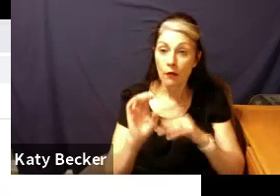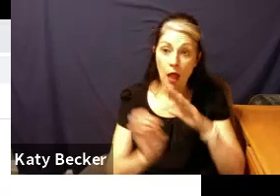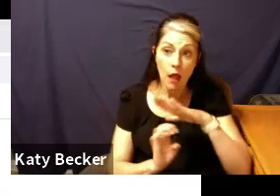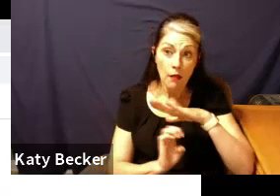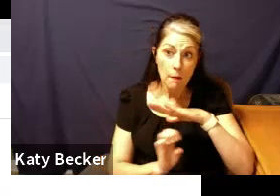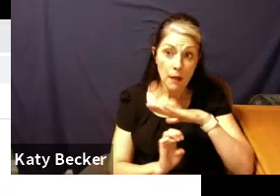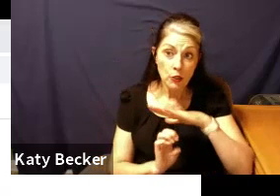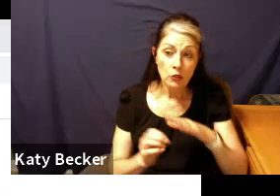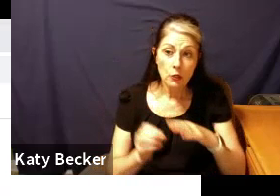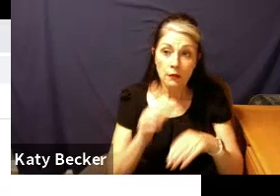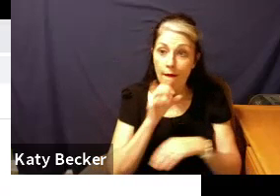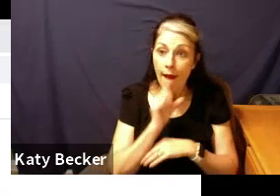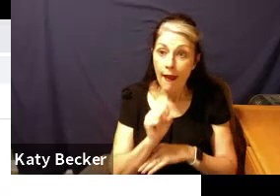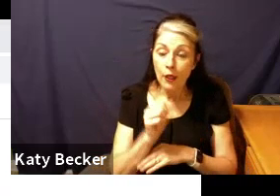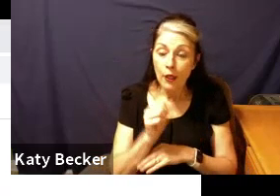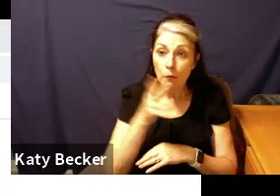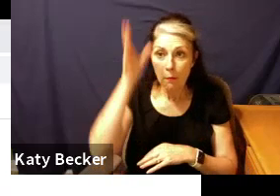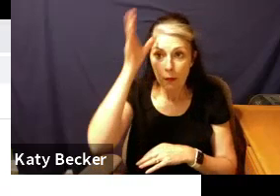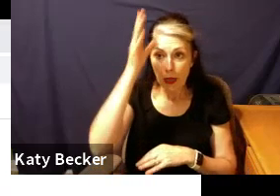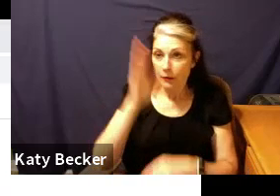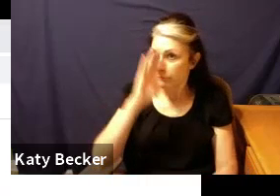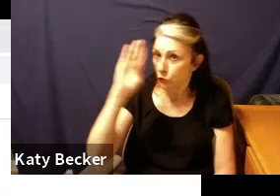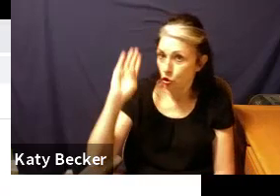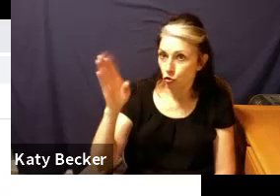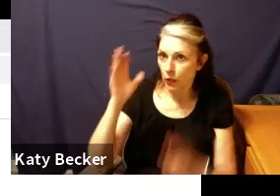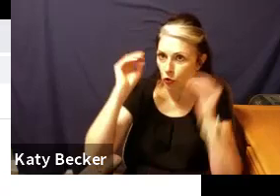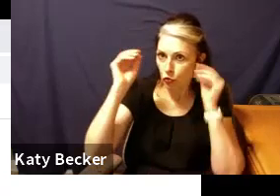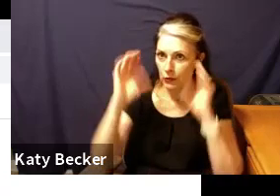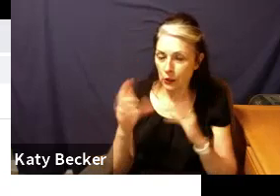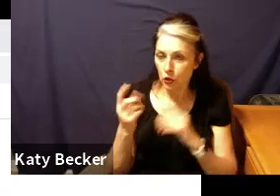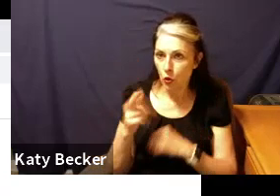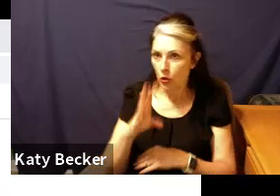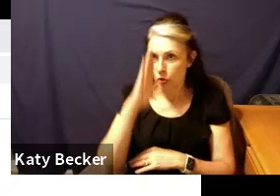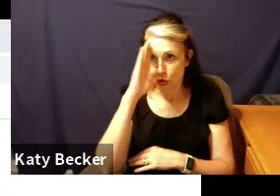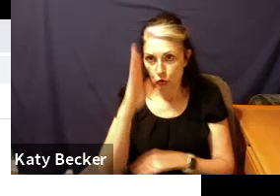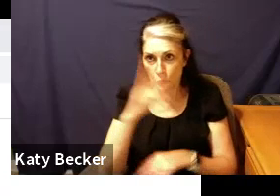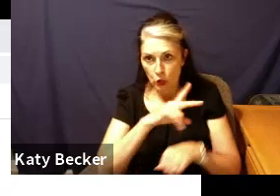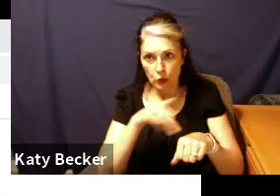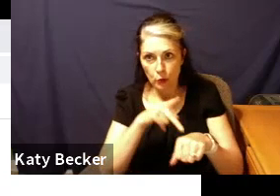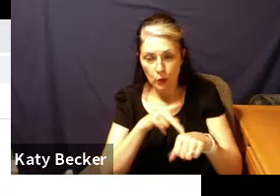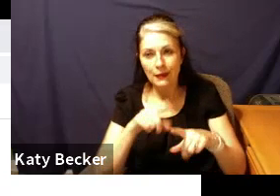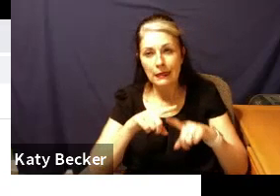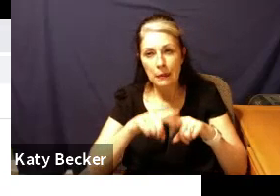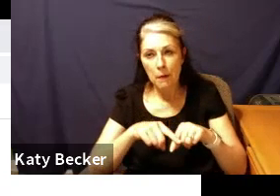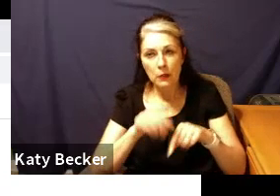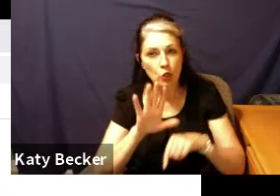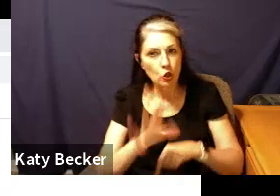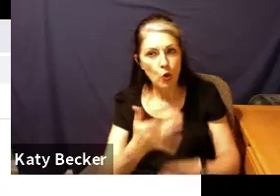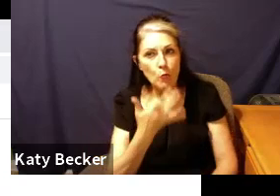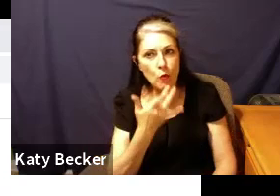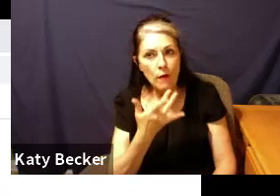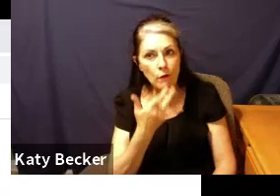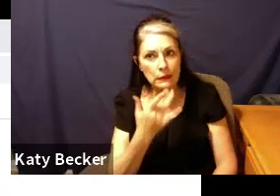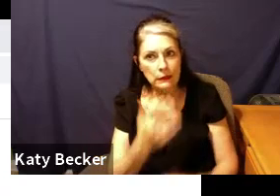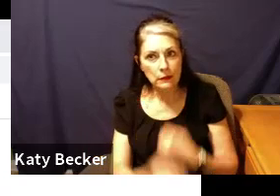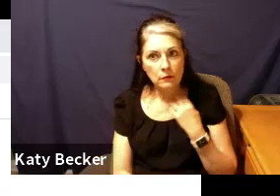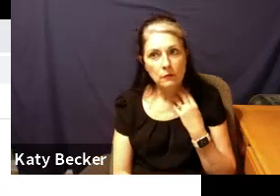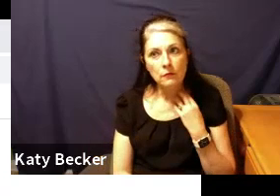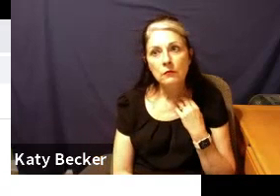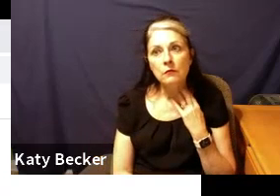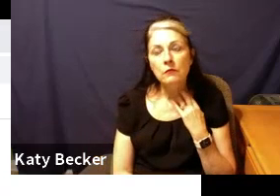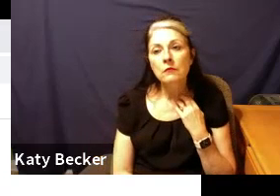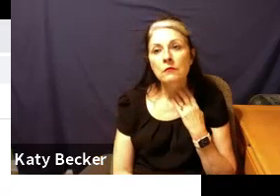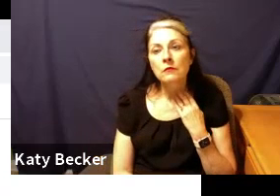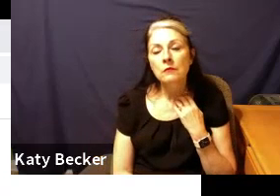age level, the parent can go straight to the teacher or straight to the principal. It really depends on your preference. Thank